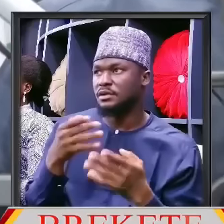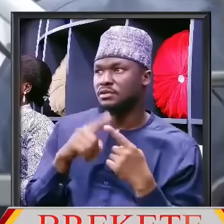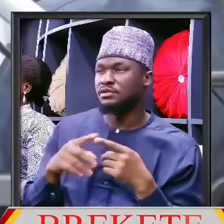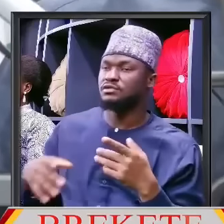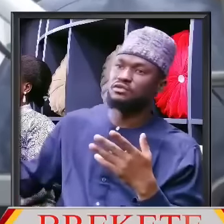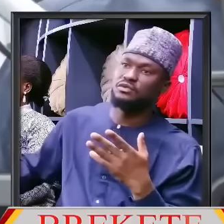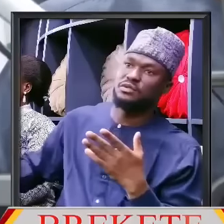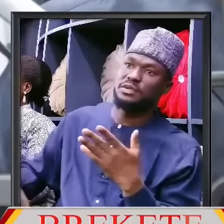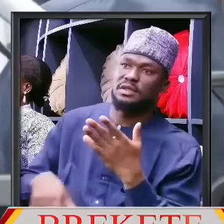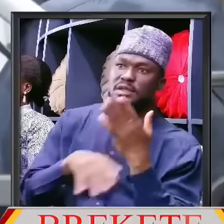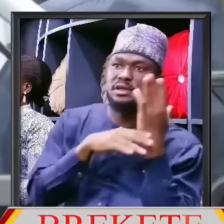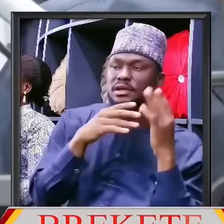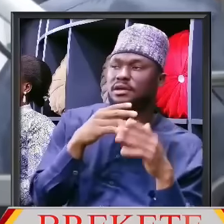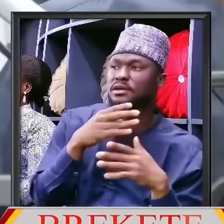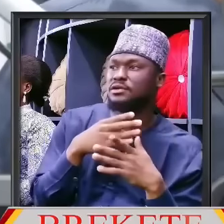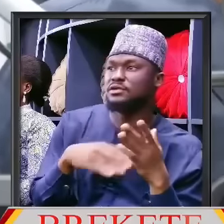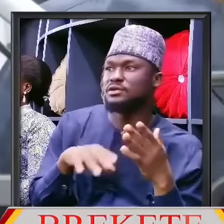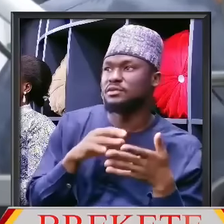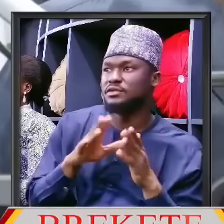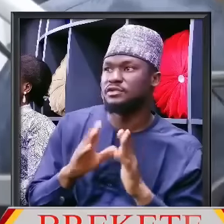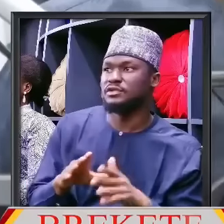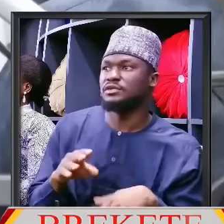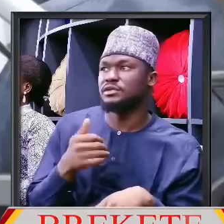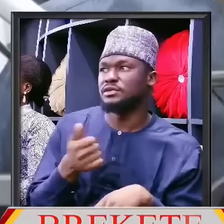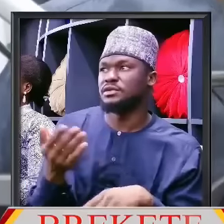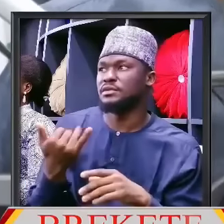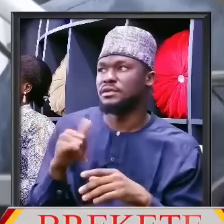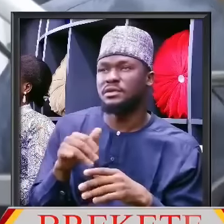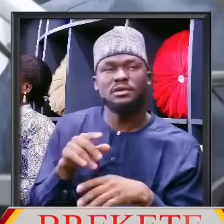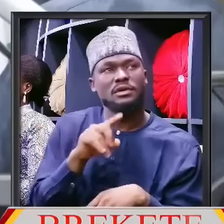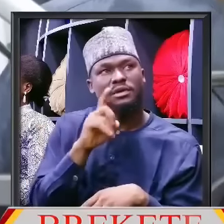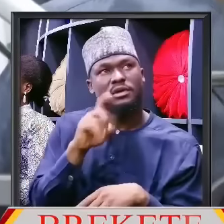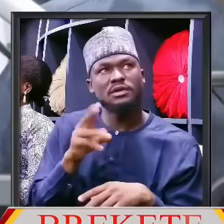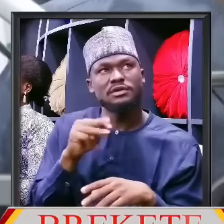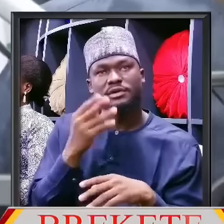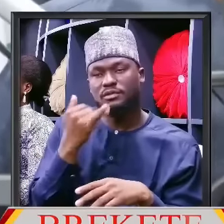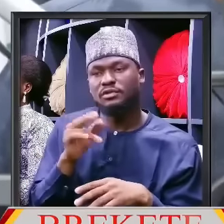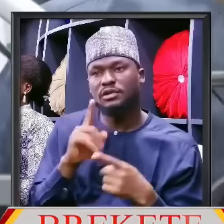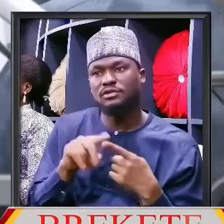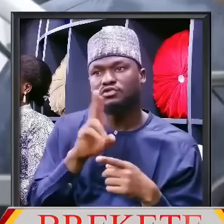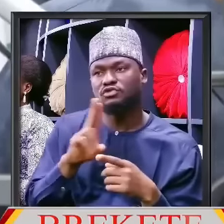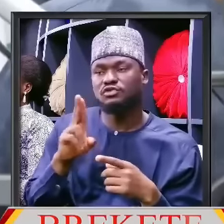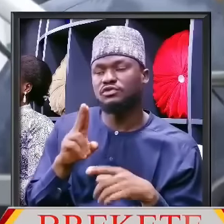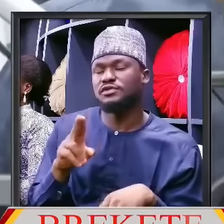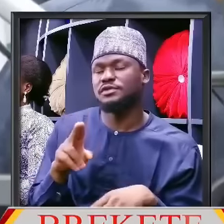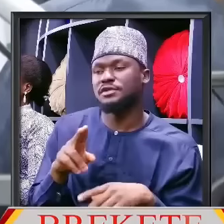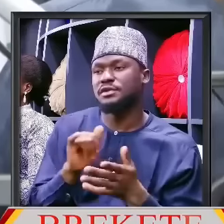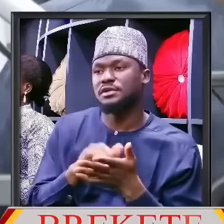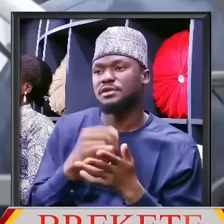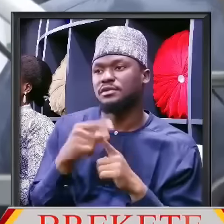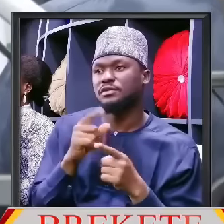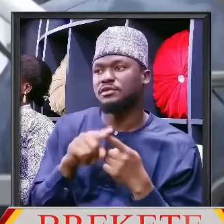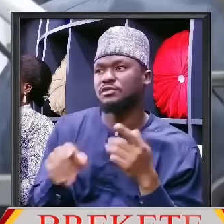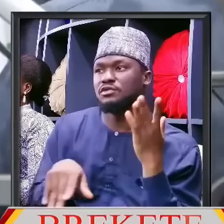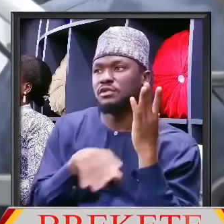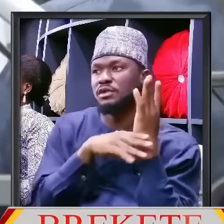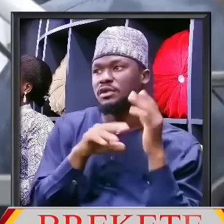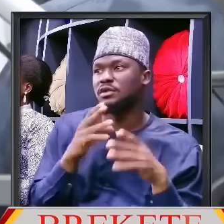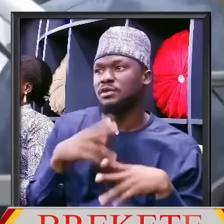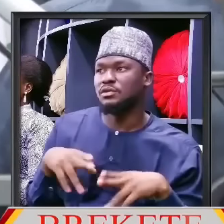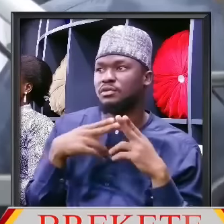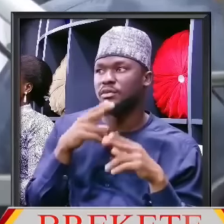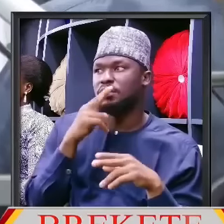as yes, if sir. Tattoos where they don't use caution them. Caution him. Why would you use that word to throw human being away? And I